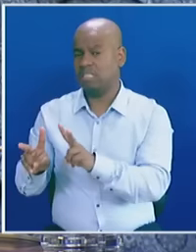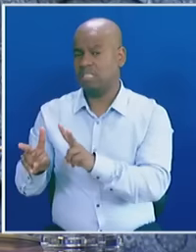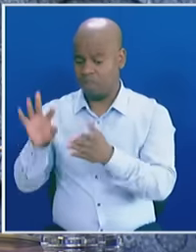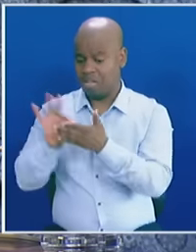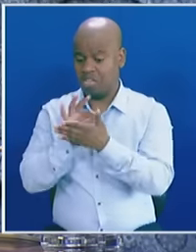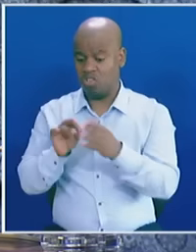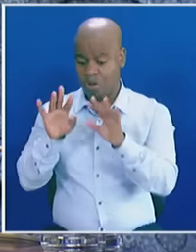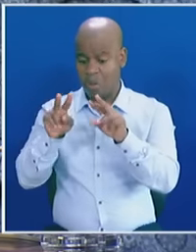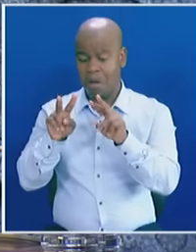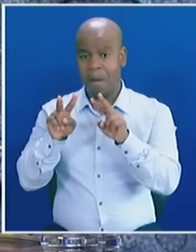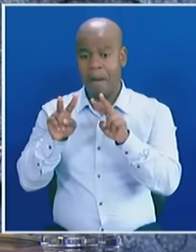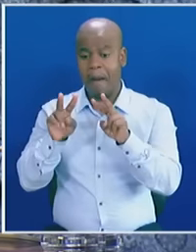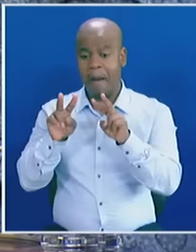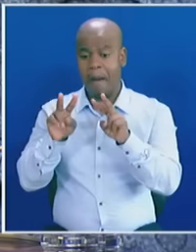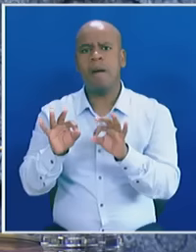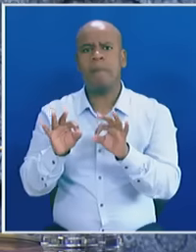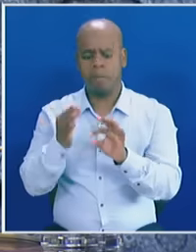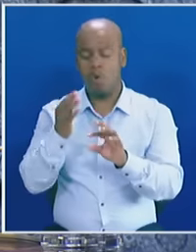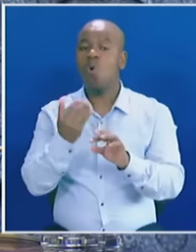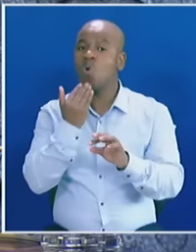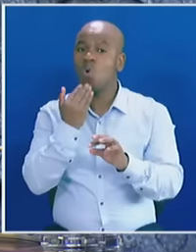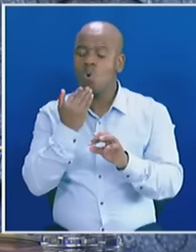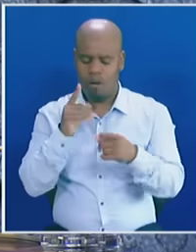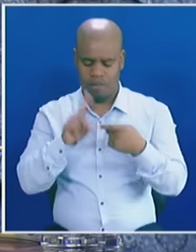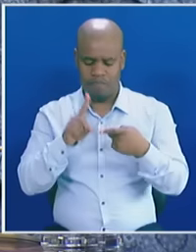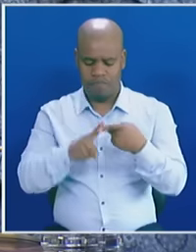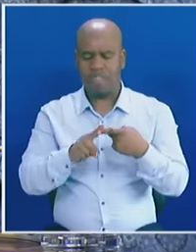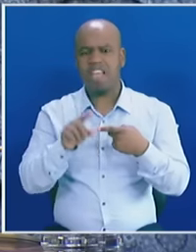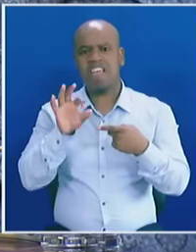elections is the ANC, is Mr. Zuma and the Gupta family.